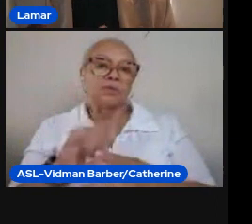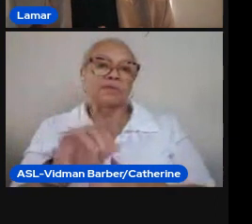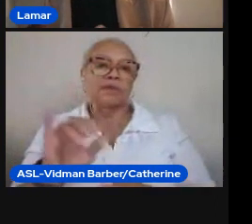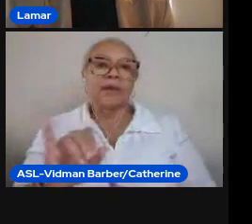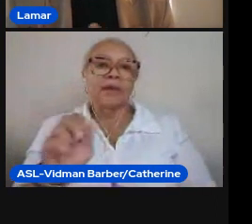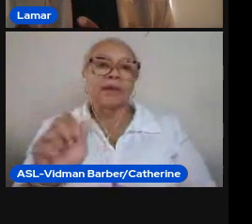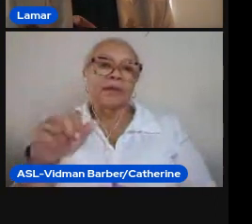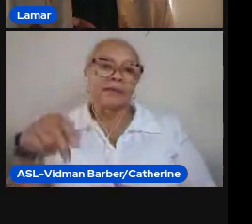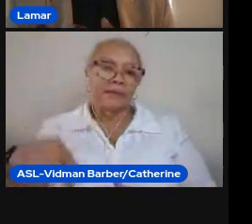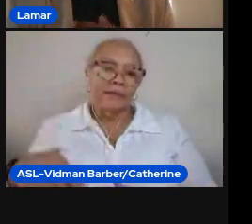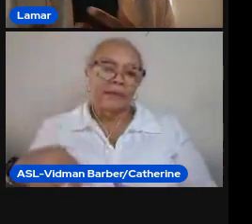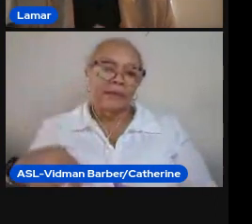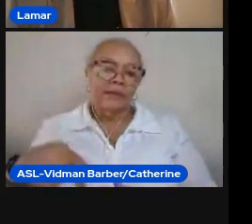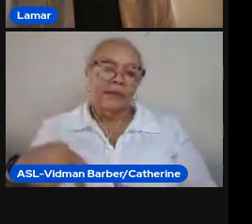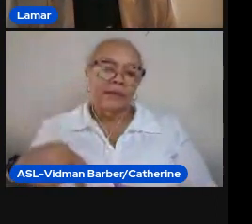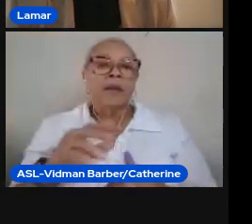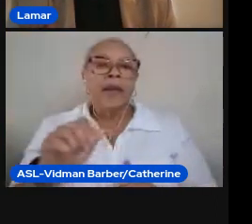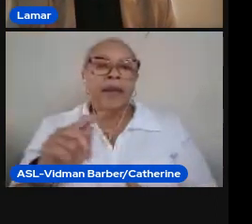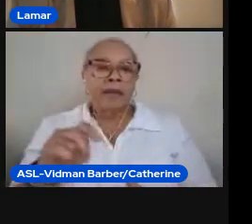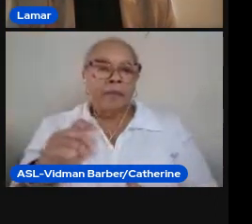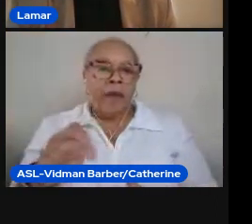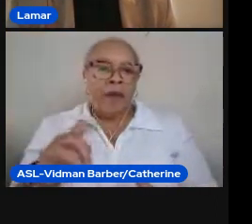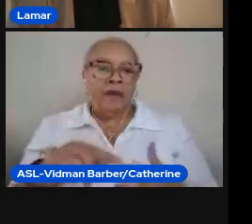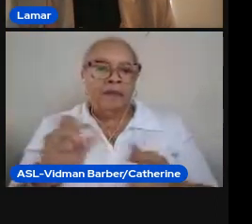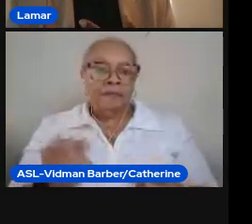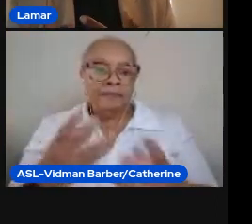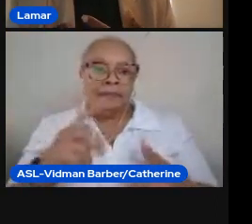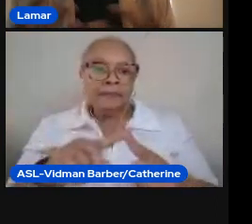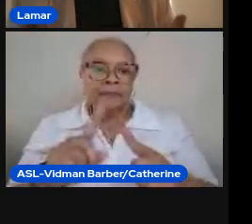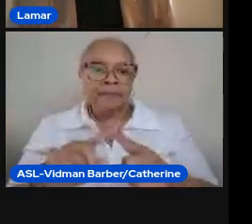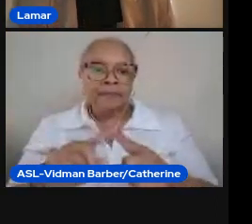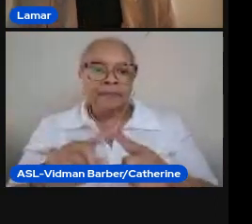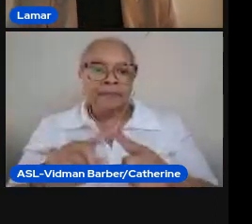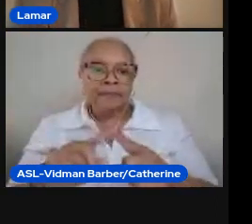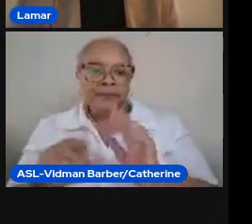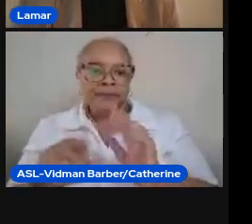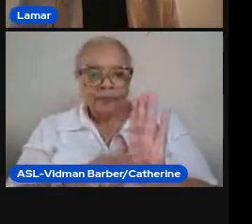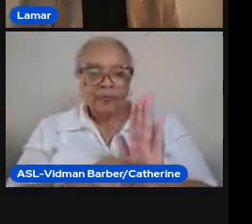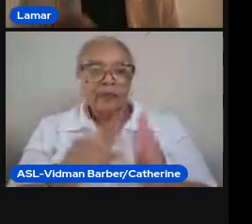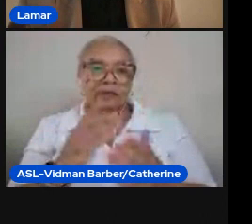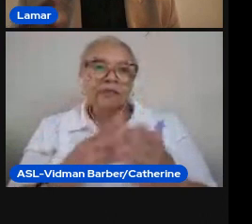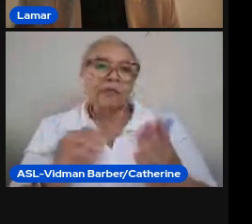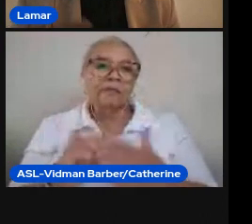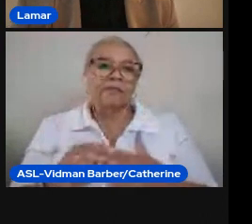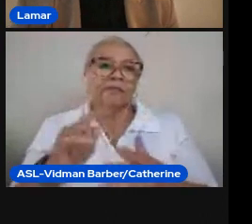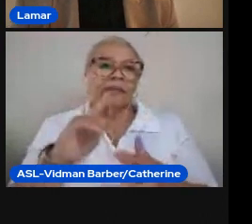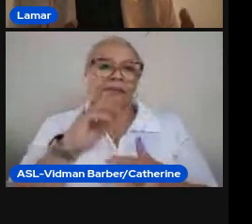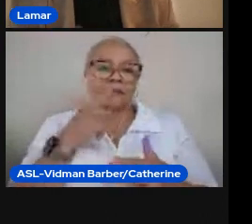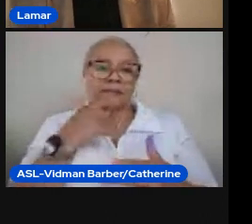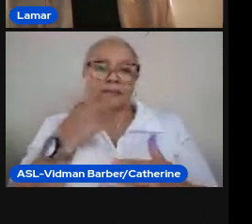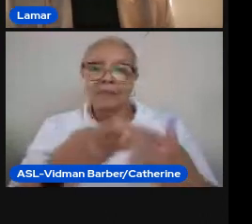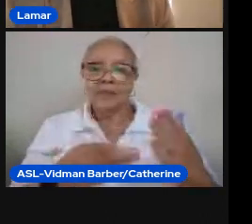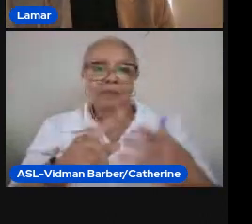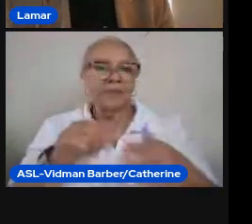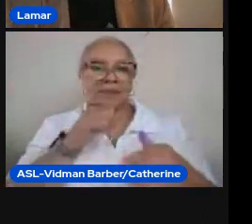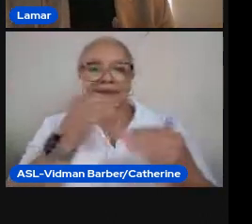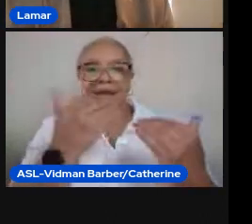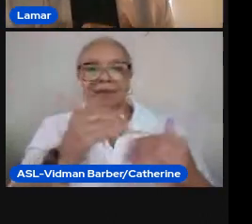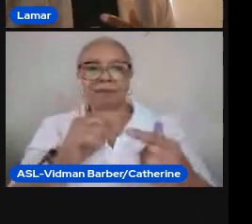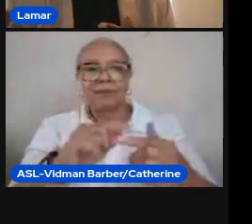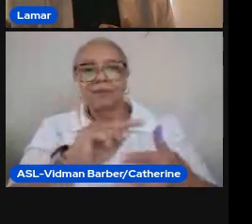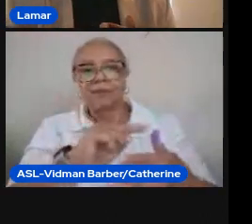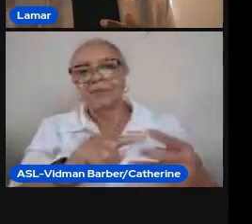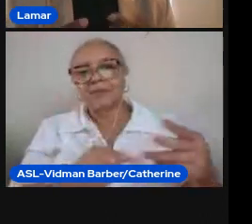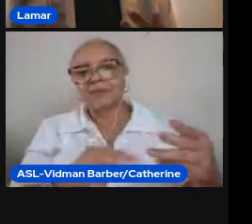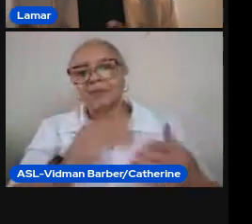intrapartum antibiotics, there are quite a number of pitfalls, some of which are listed here, but are not limited to these. You